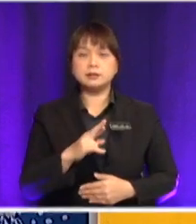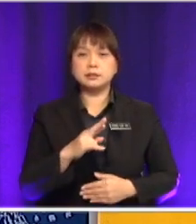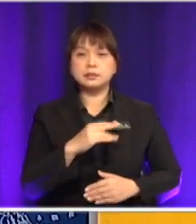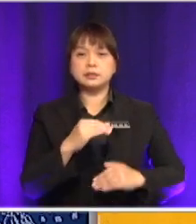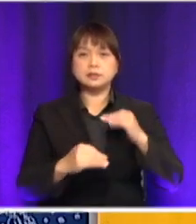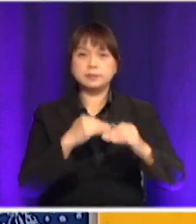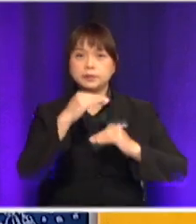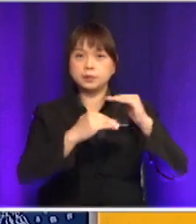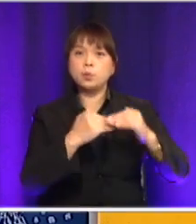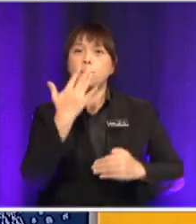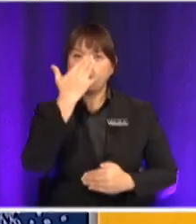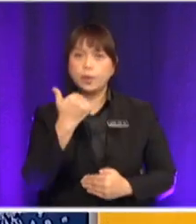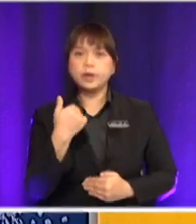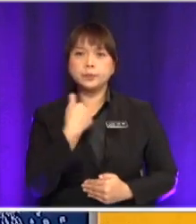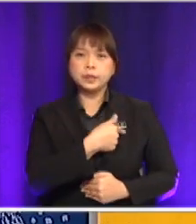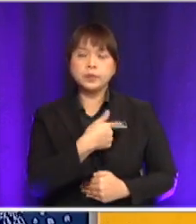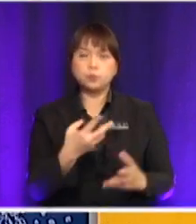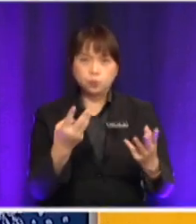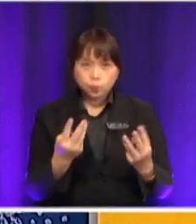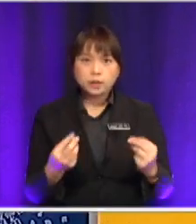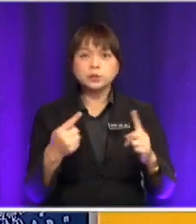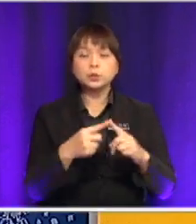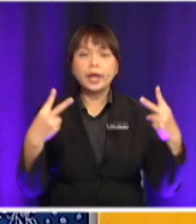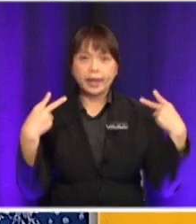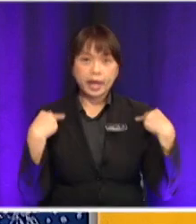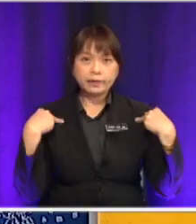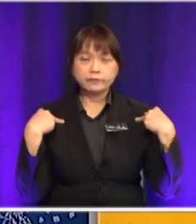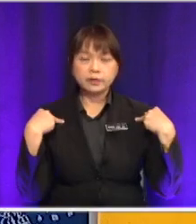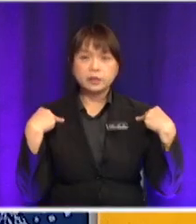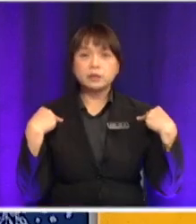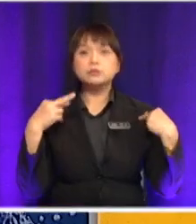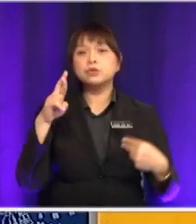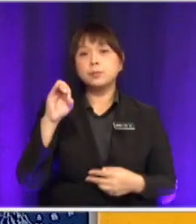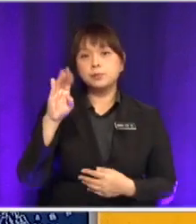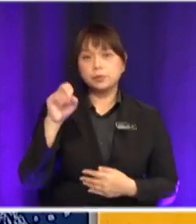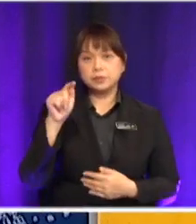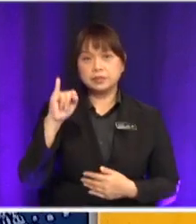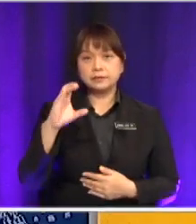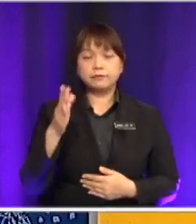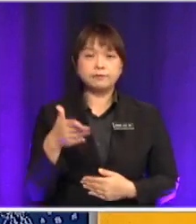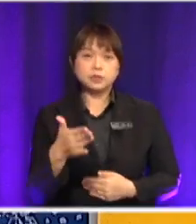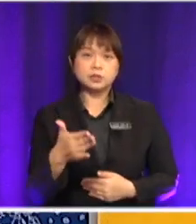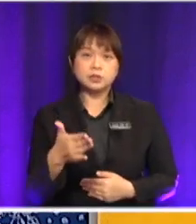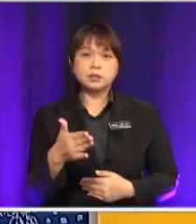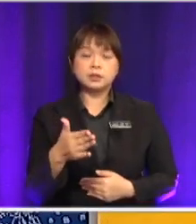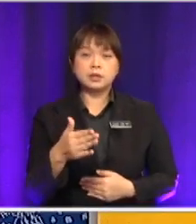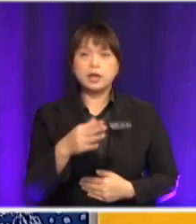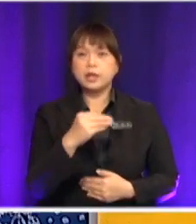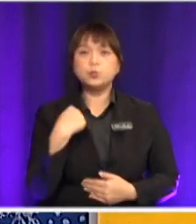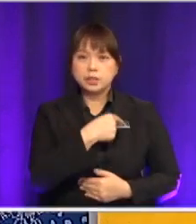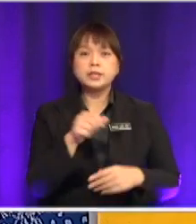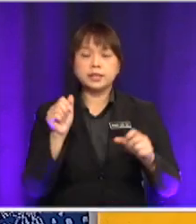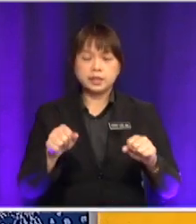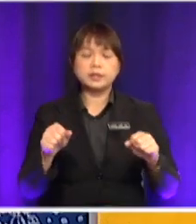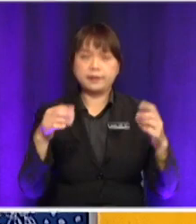wondering, why would you want to have robotic fish when you can have real life fish which are already beautiful and